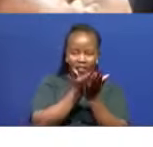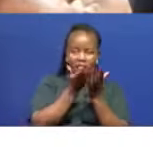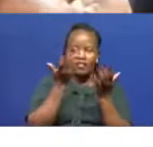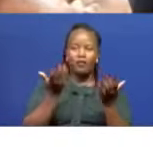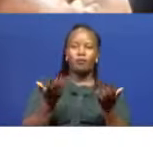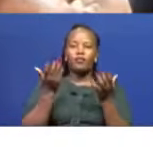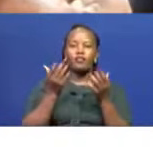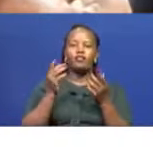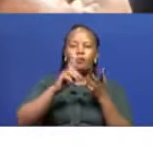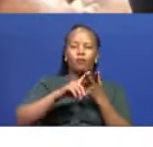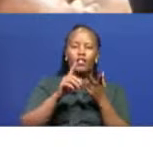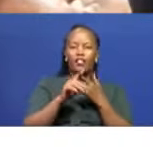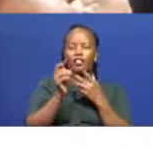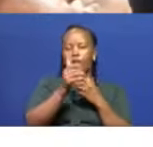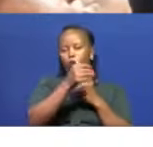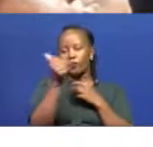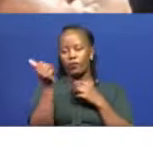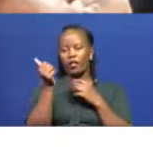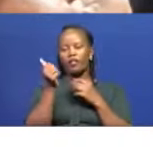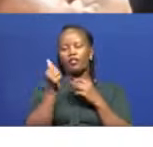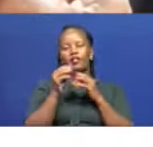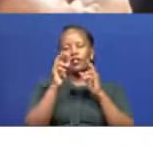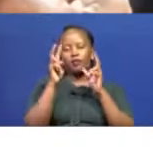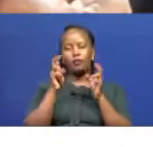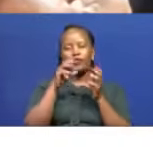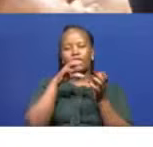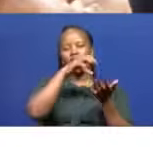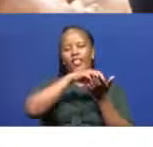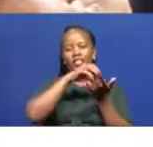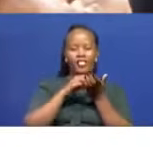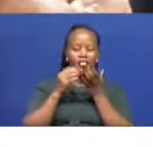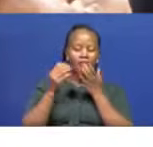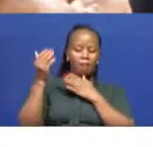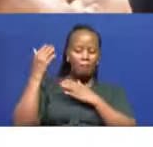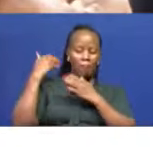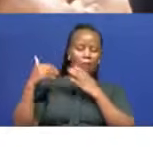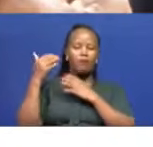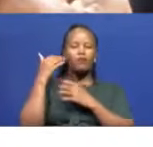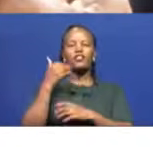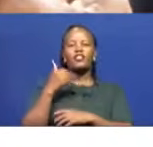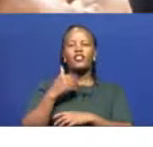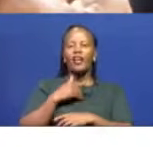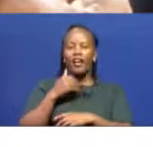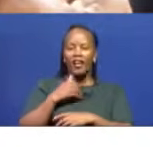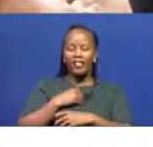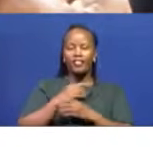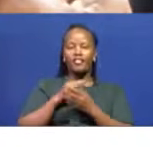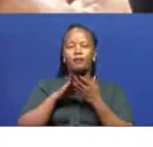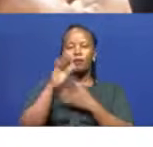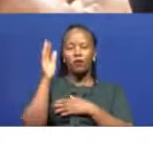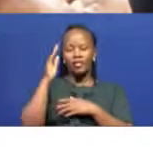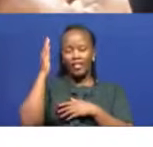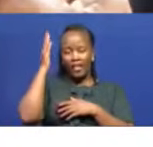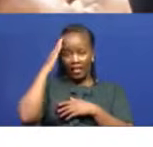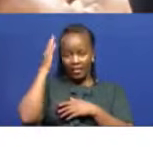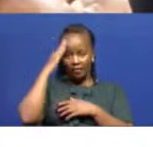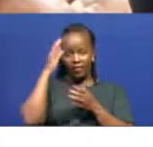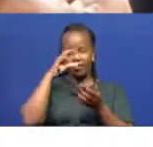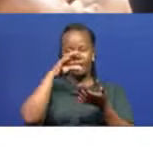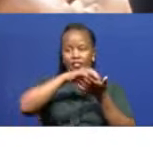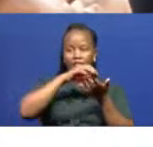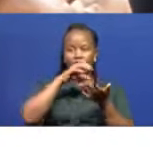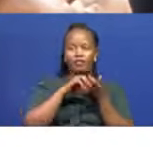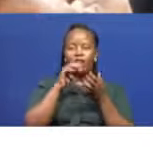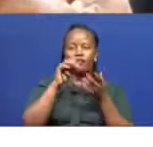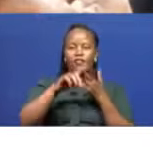the Uamuzi principles on quasi-judicial impeachment proceedings and identified the following issues